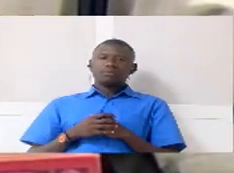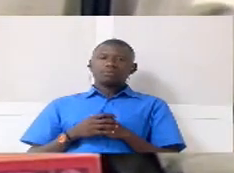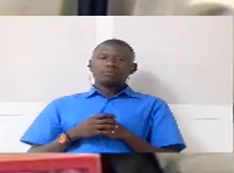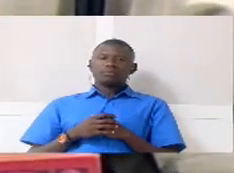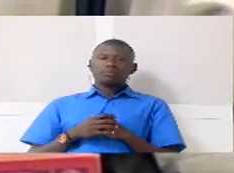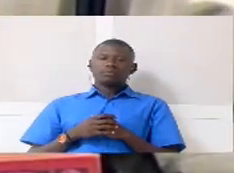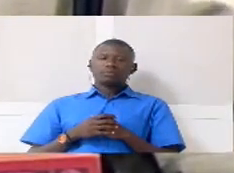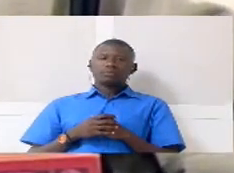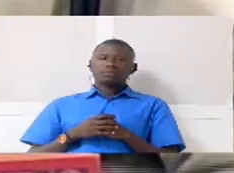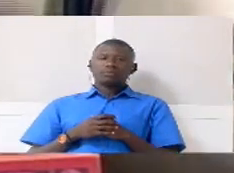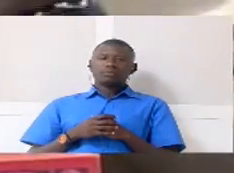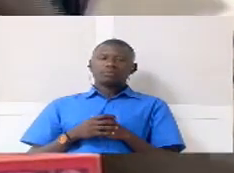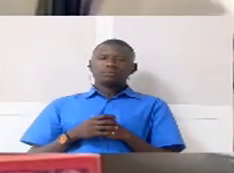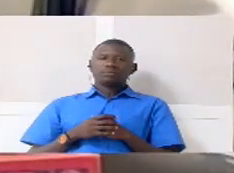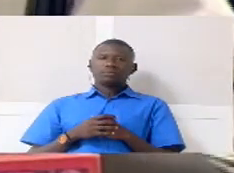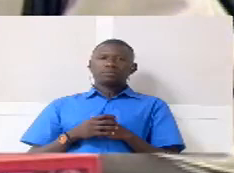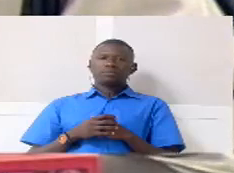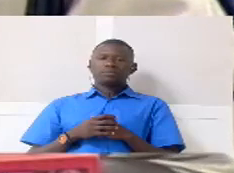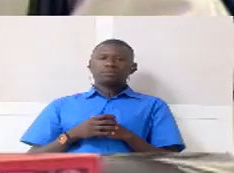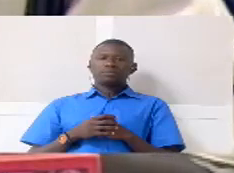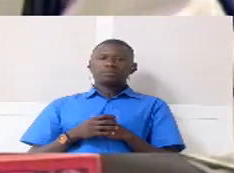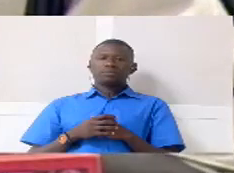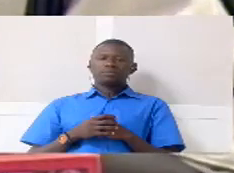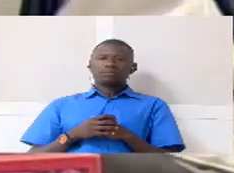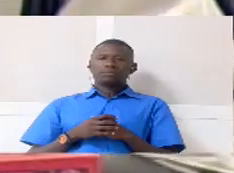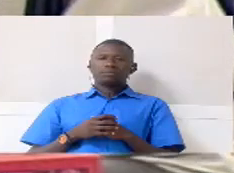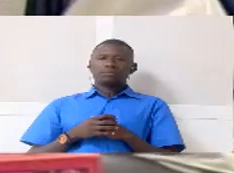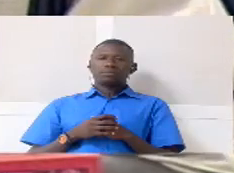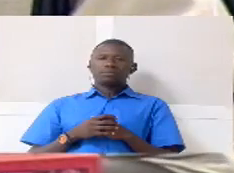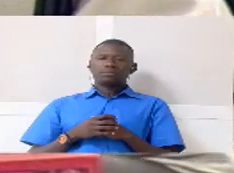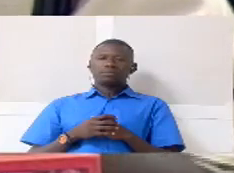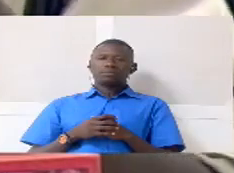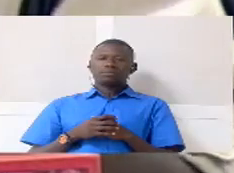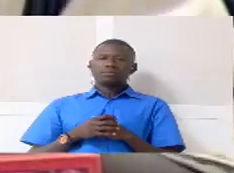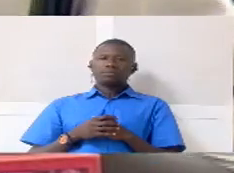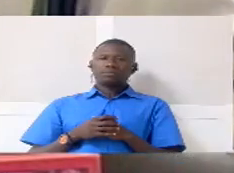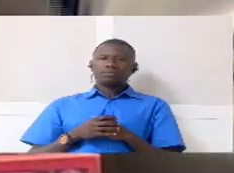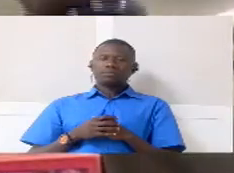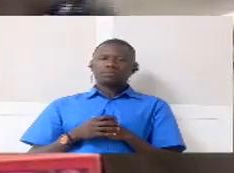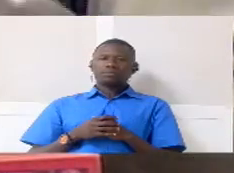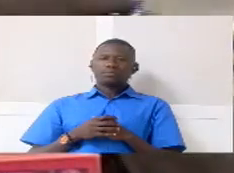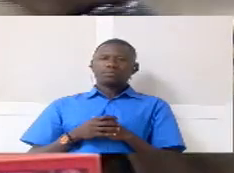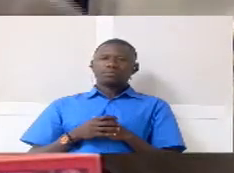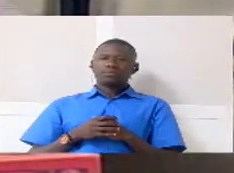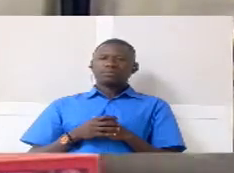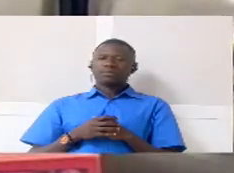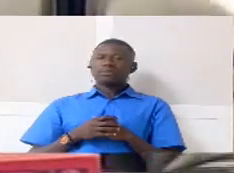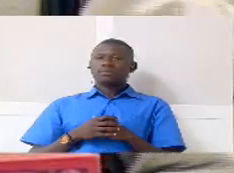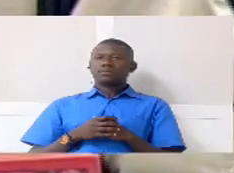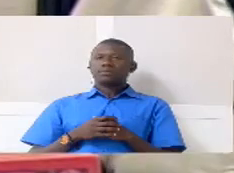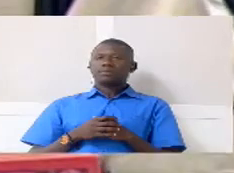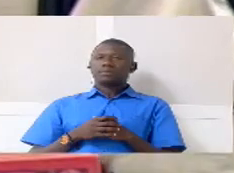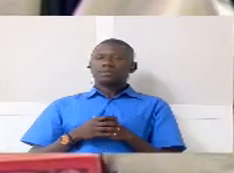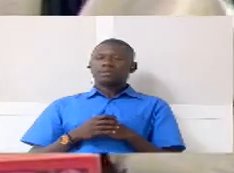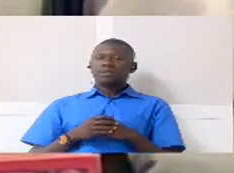2017 mafongola. O nim prisonal besiri wato mina na kacha konolong inata kela kolea kuo fonye kaminsuro ni domoro